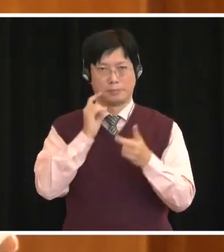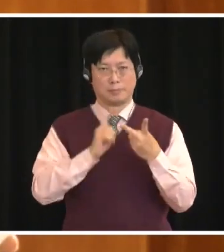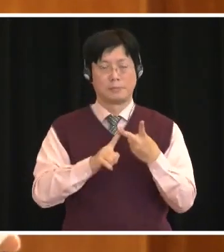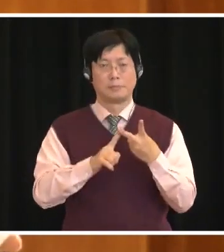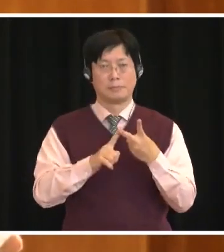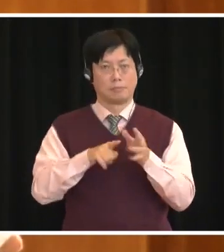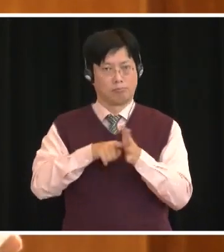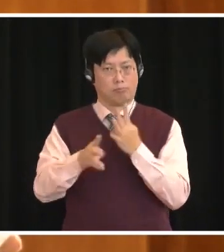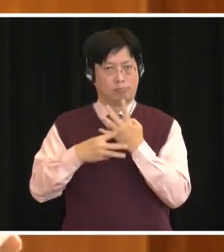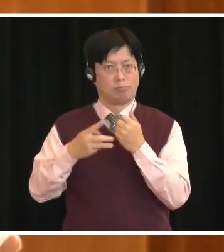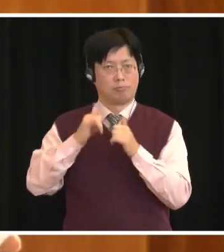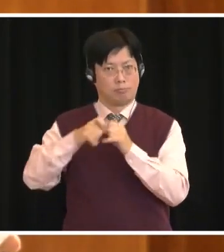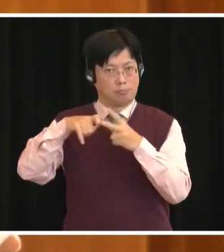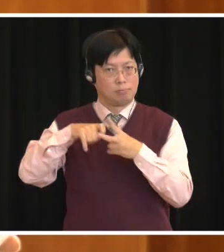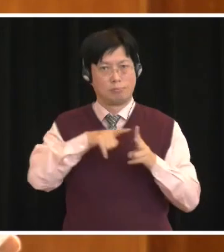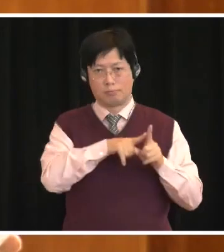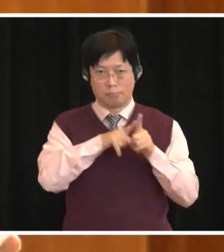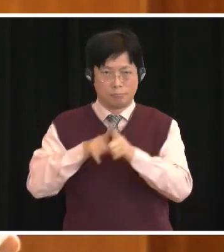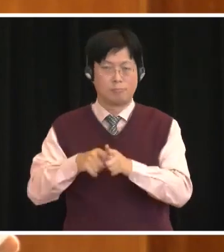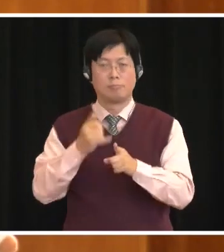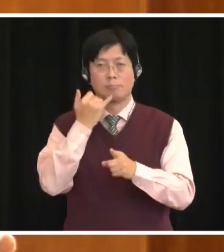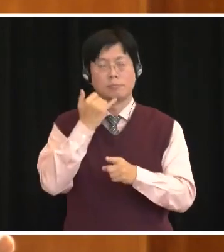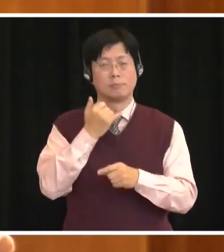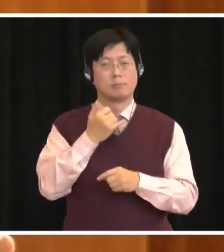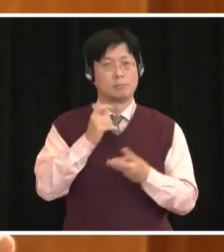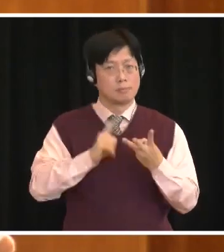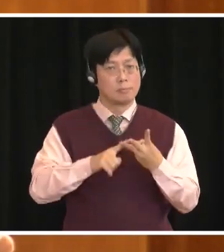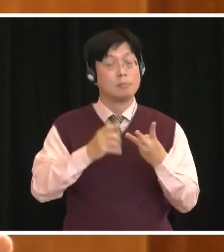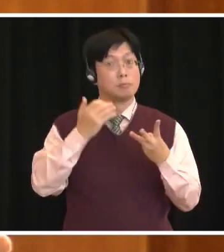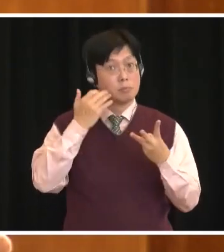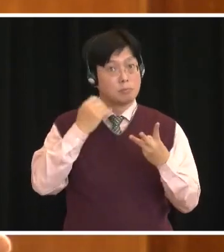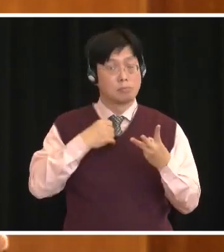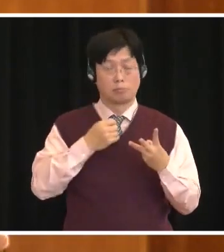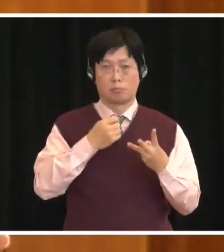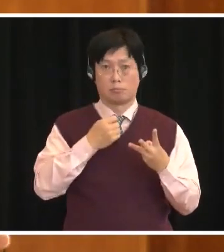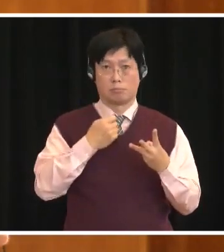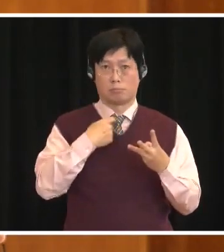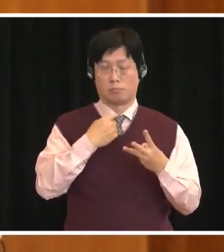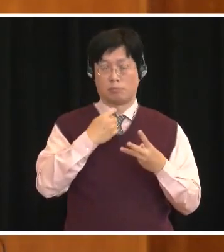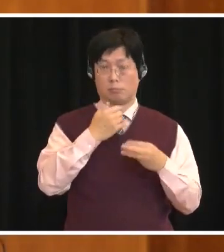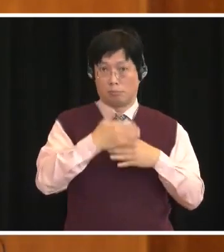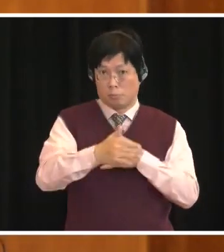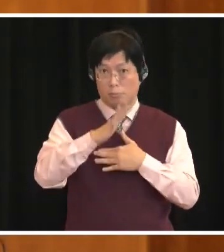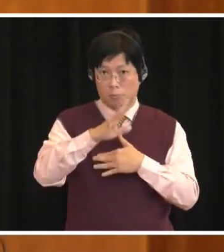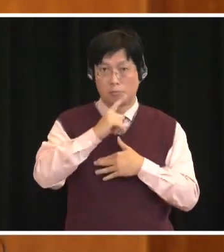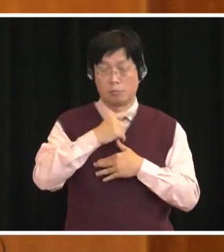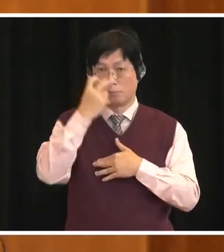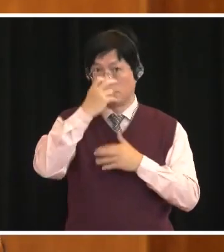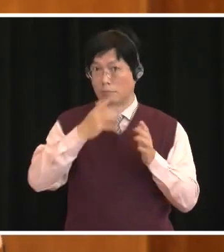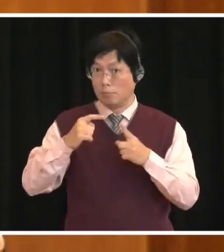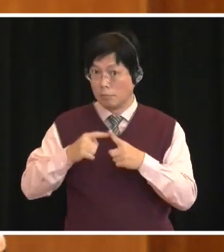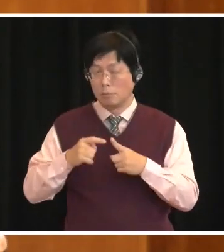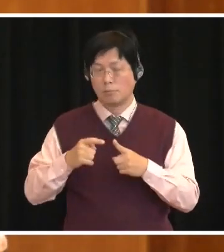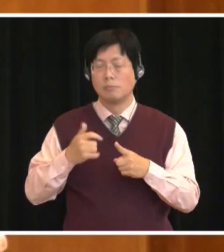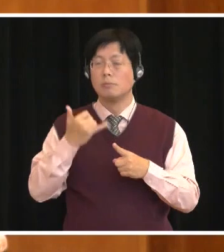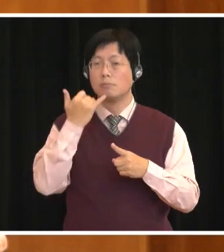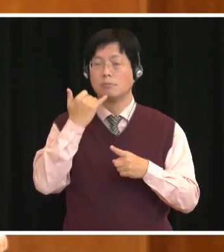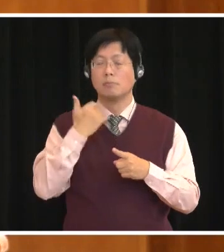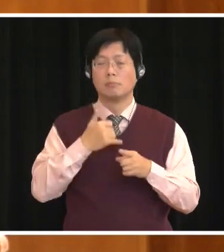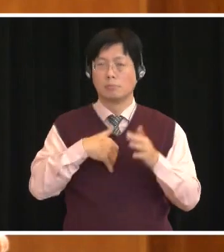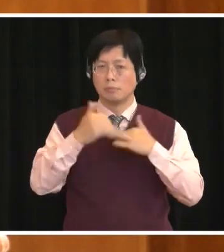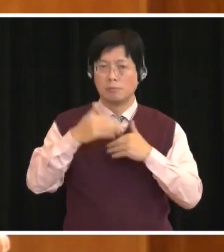their parents can accompany them. Professional social workers can also stay with them.